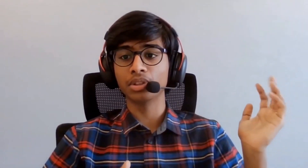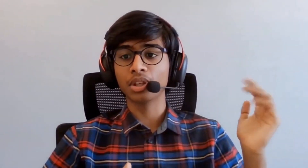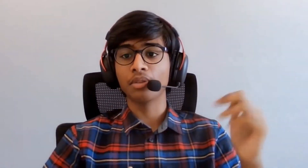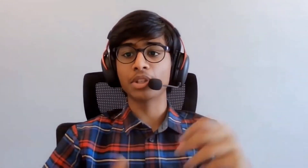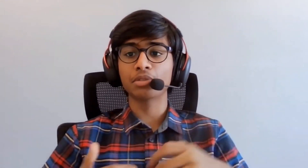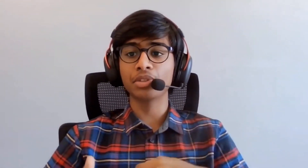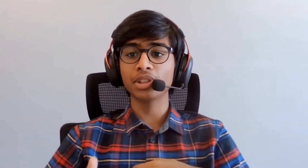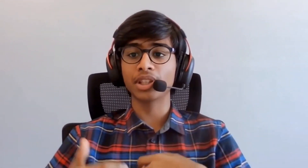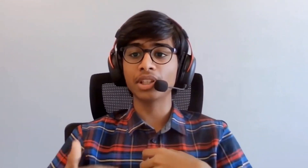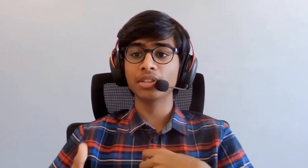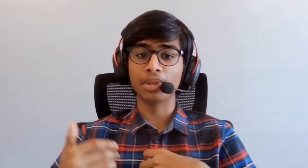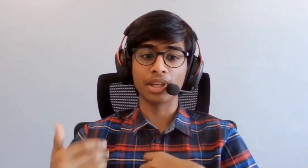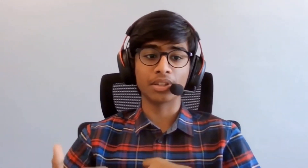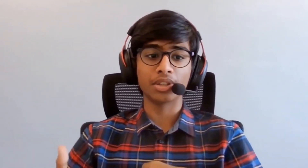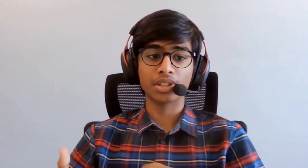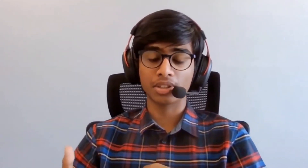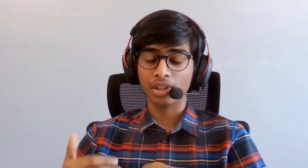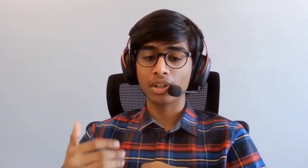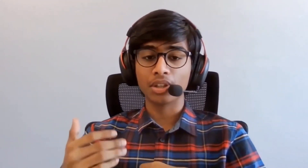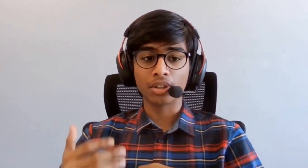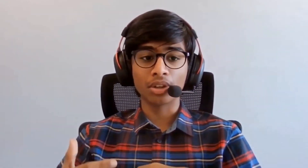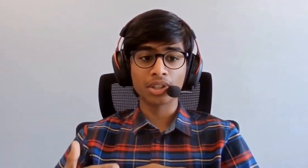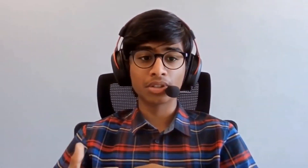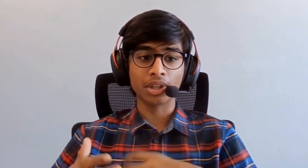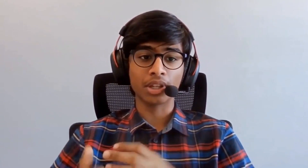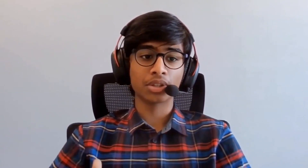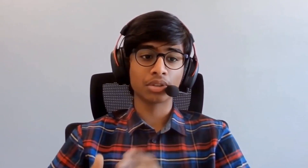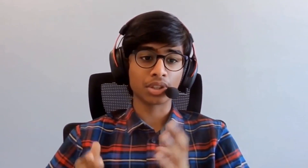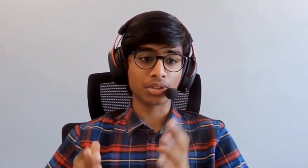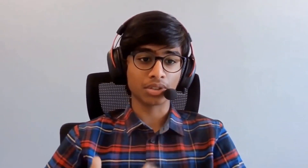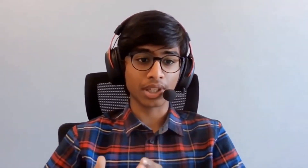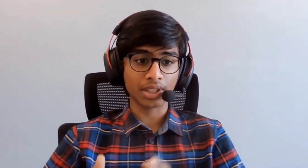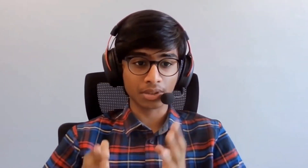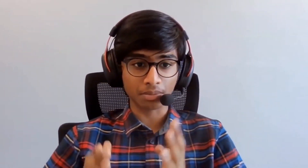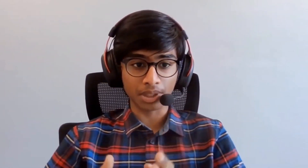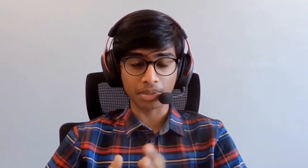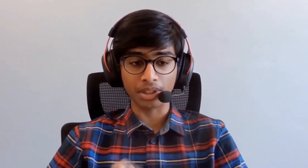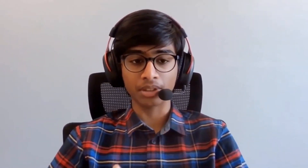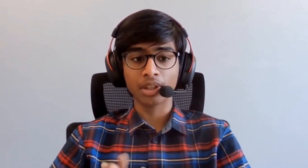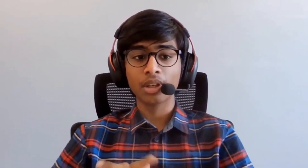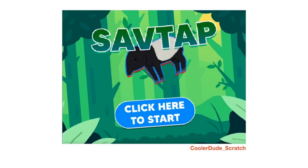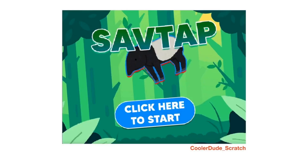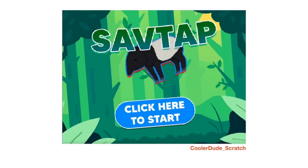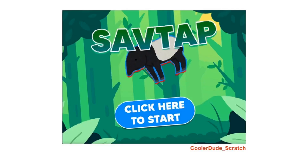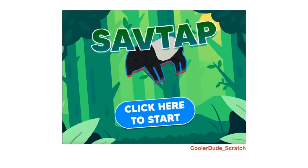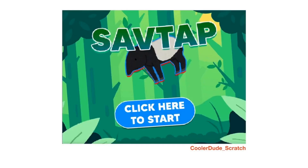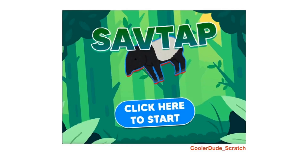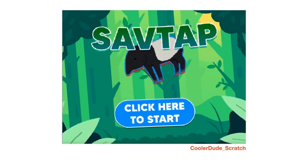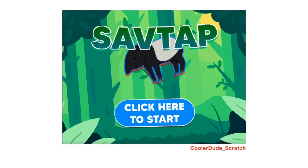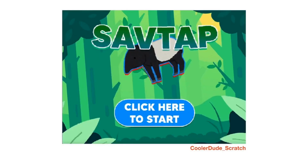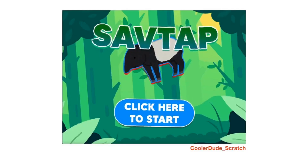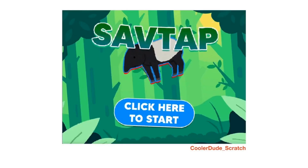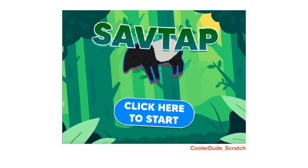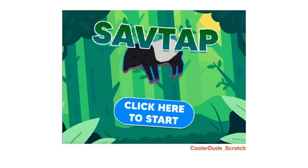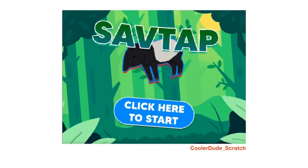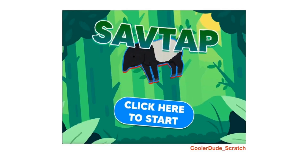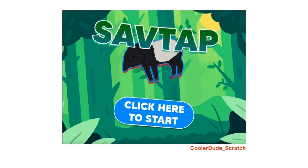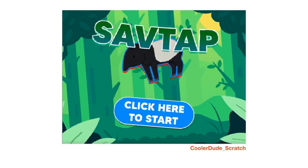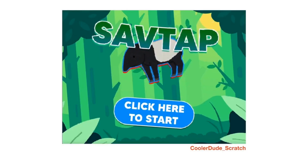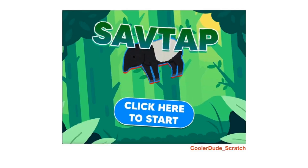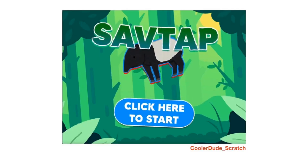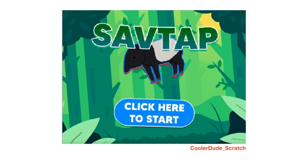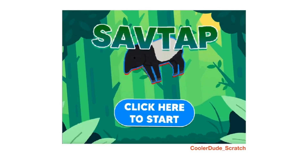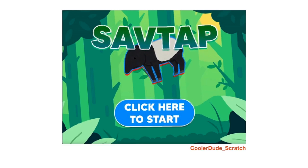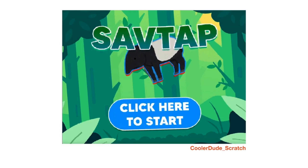world issues which I feel that need to be addressed in order to ensure the society's well-being. So my project startup